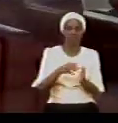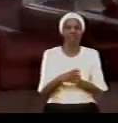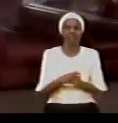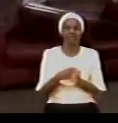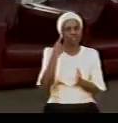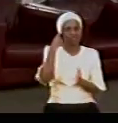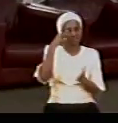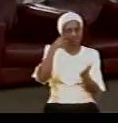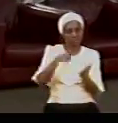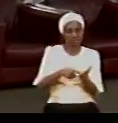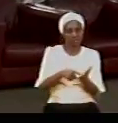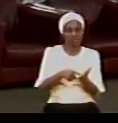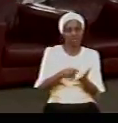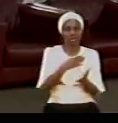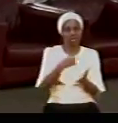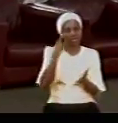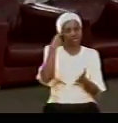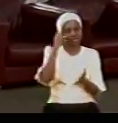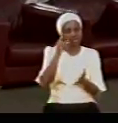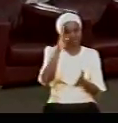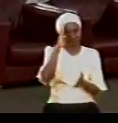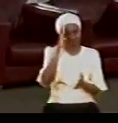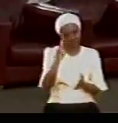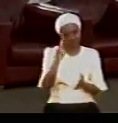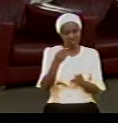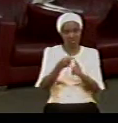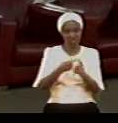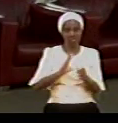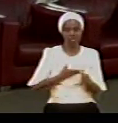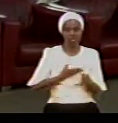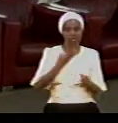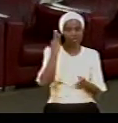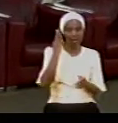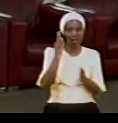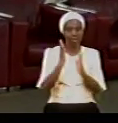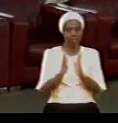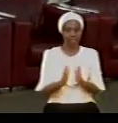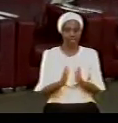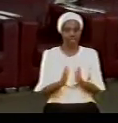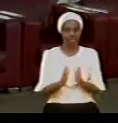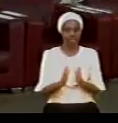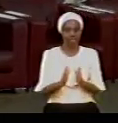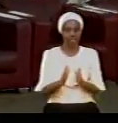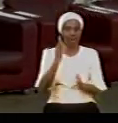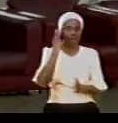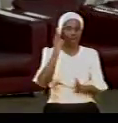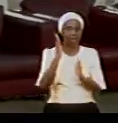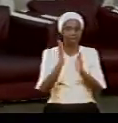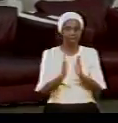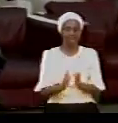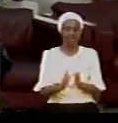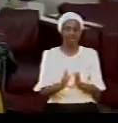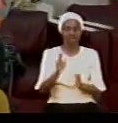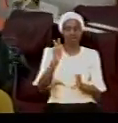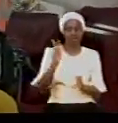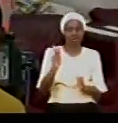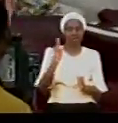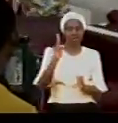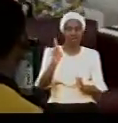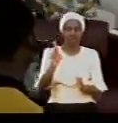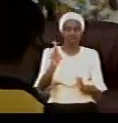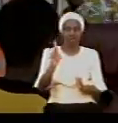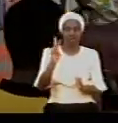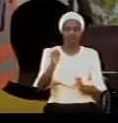pastor, Pastor Dr. W.F. Kumuyi, and the entire world, the